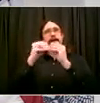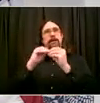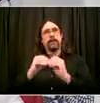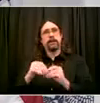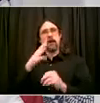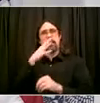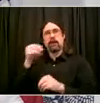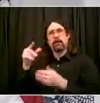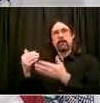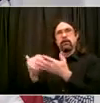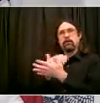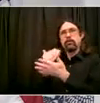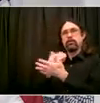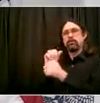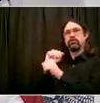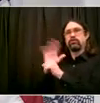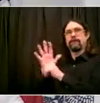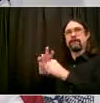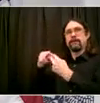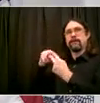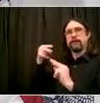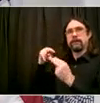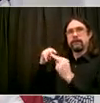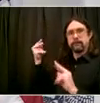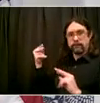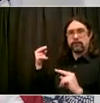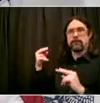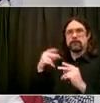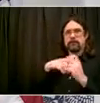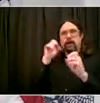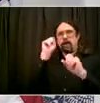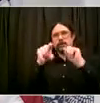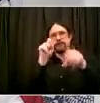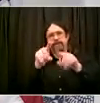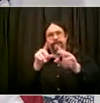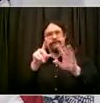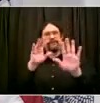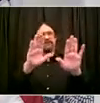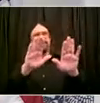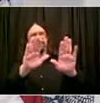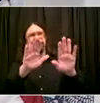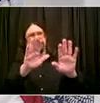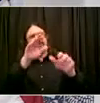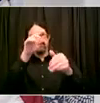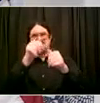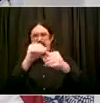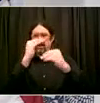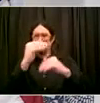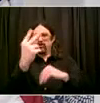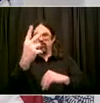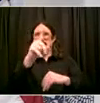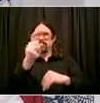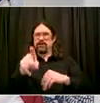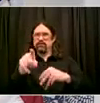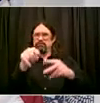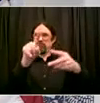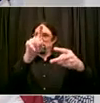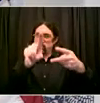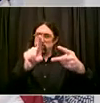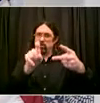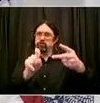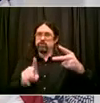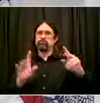so first is about the vaccines. So it looks like about 4,000 doses were administered yesterday. I was wondering if any